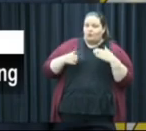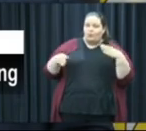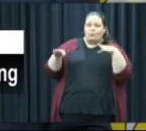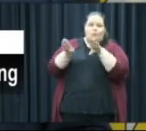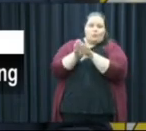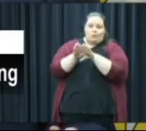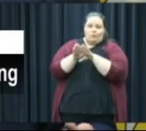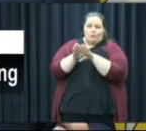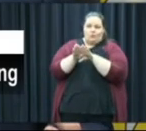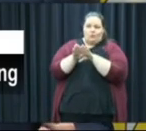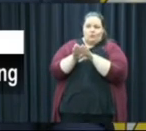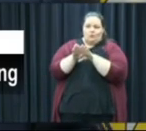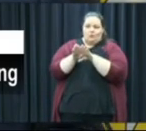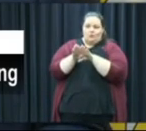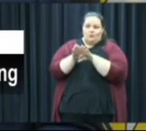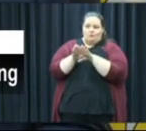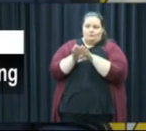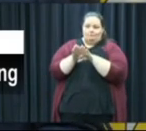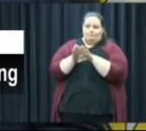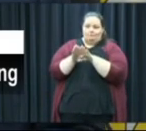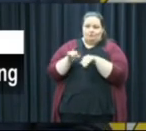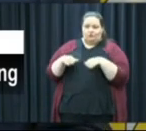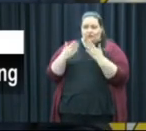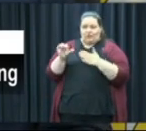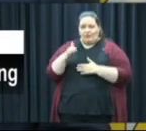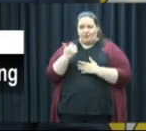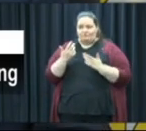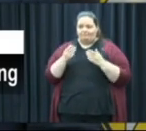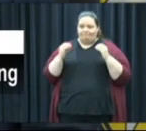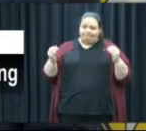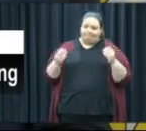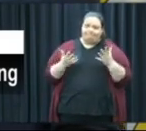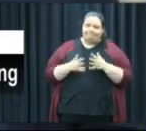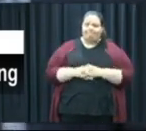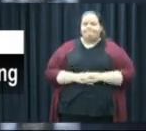nothing that would suggest otherwise at this point.